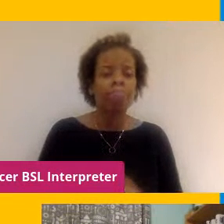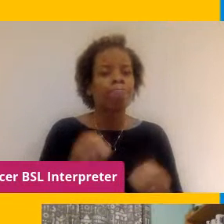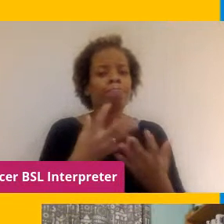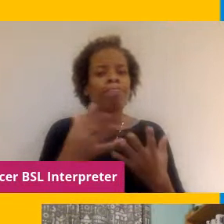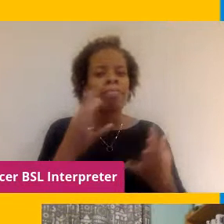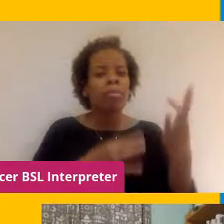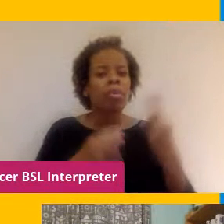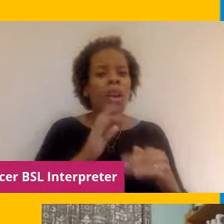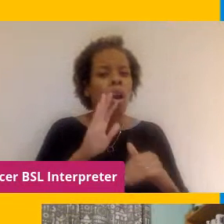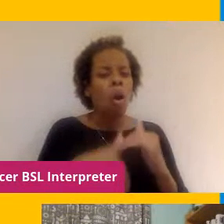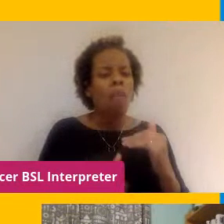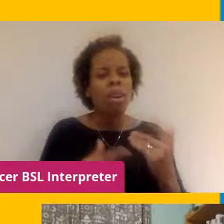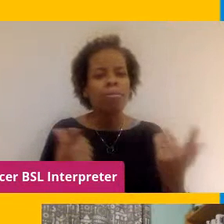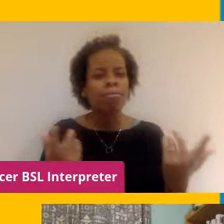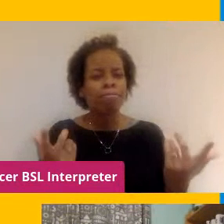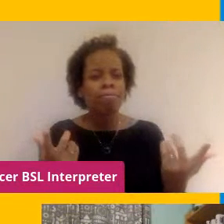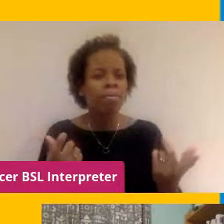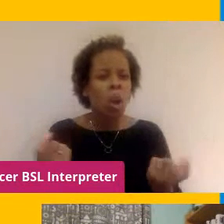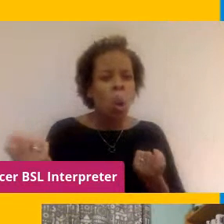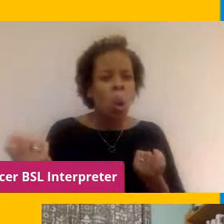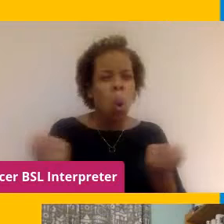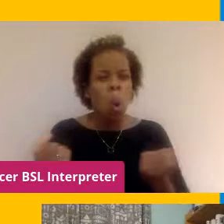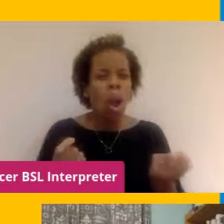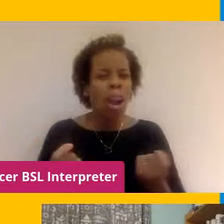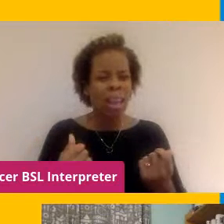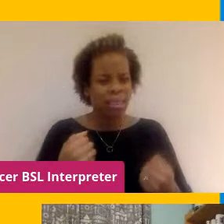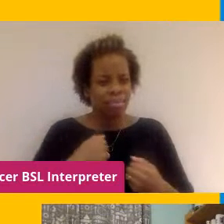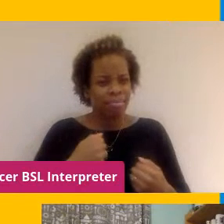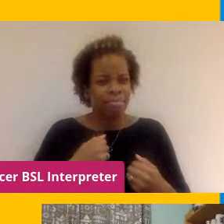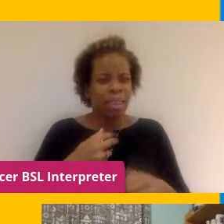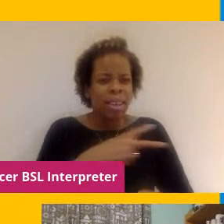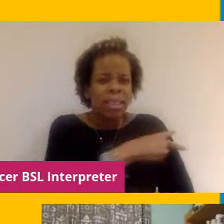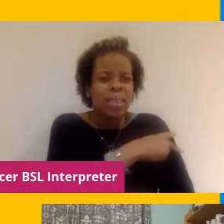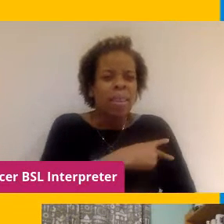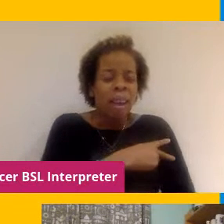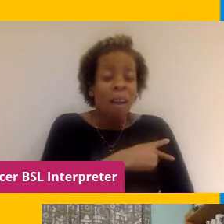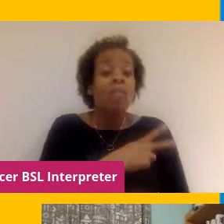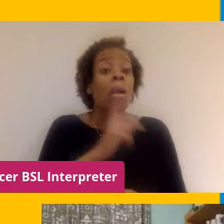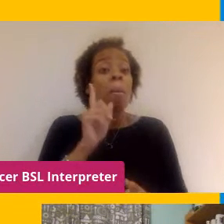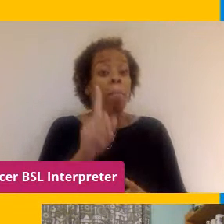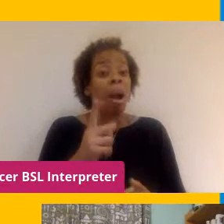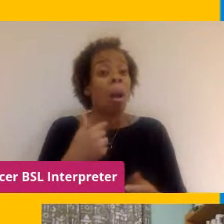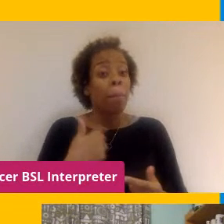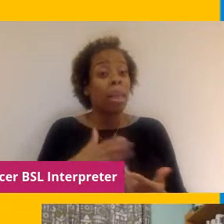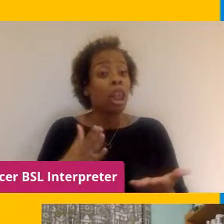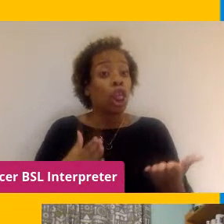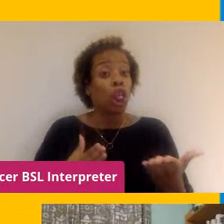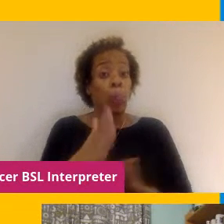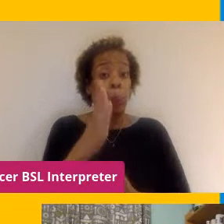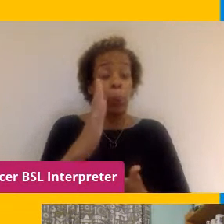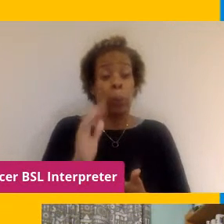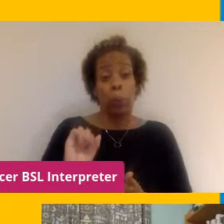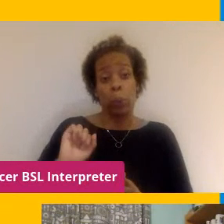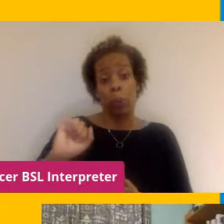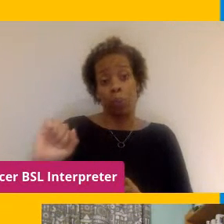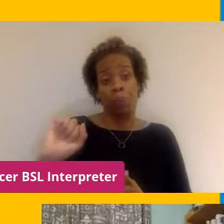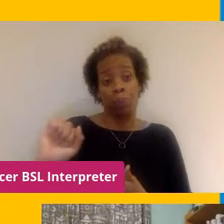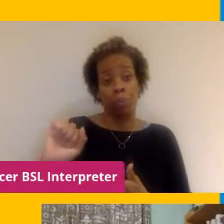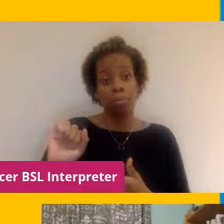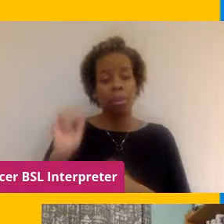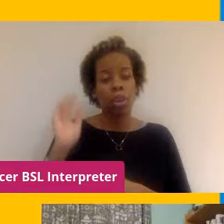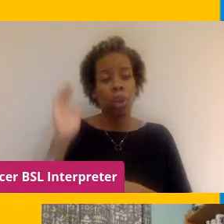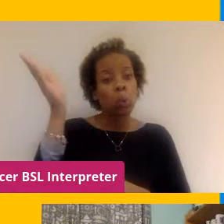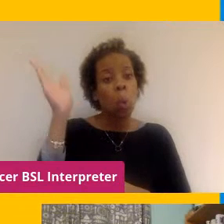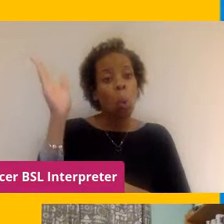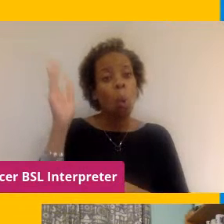around organising ARPS staff that I think were answered effectively by the talks